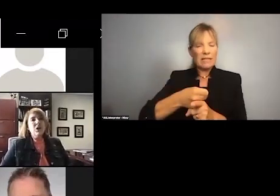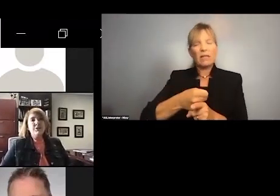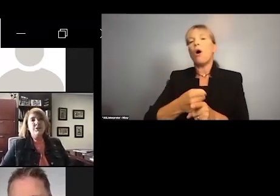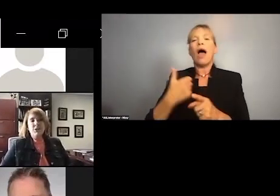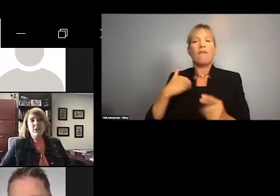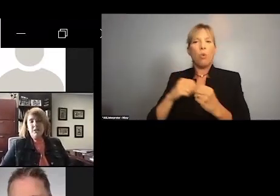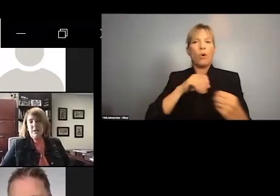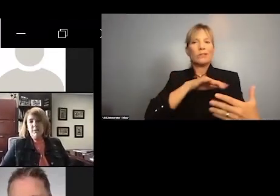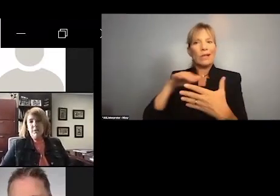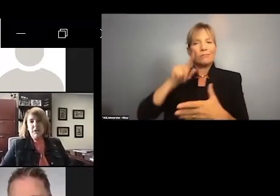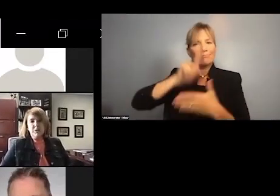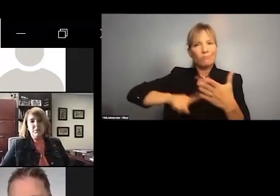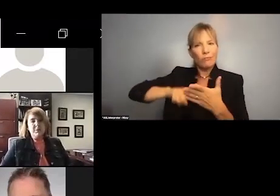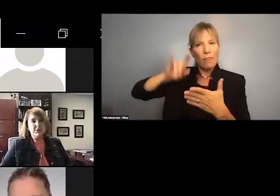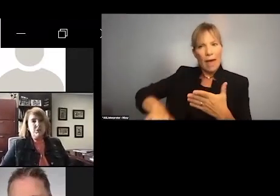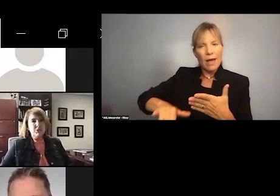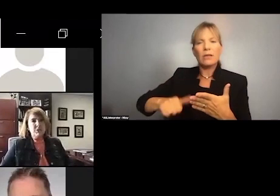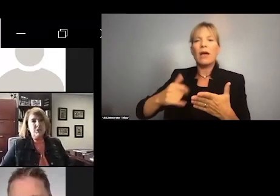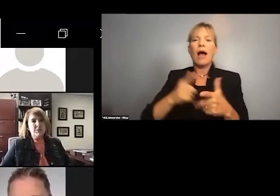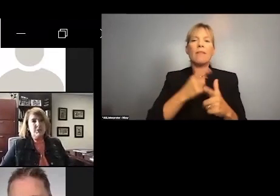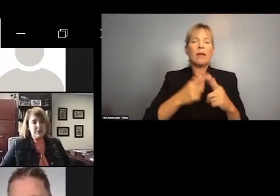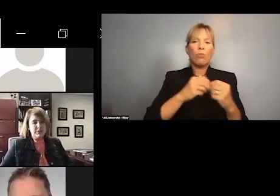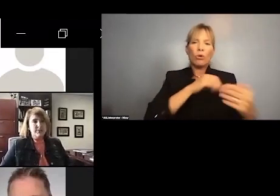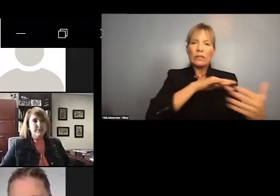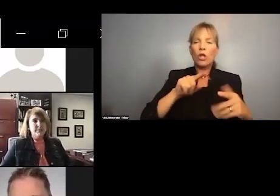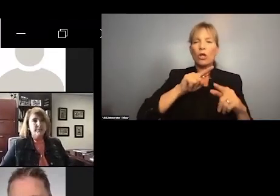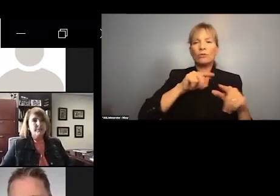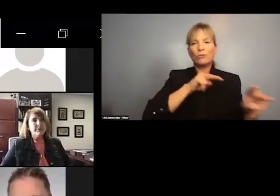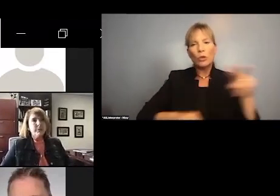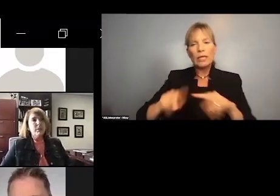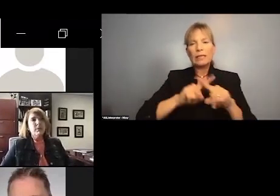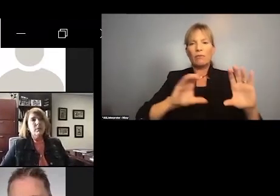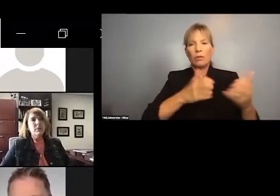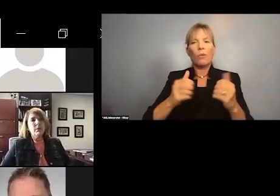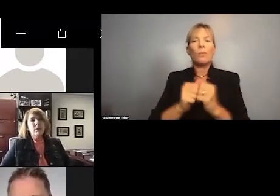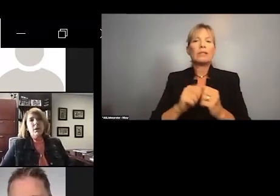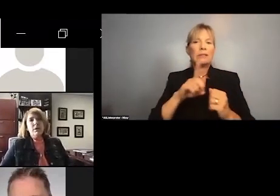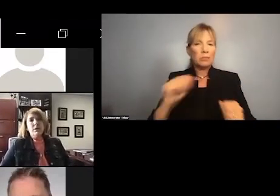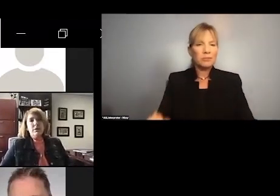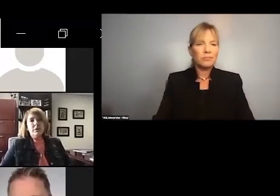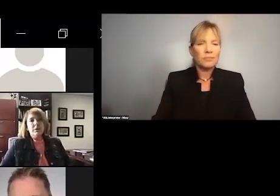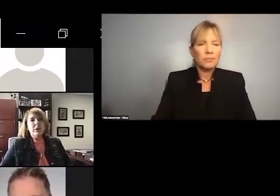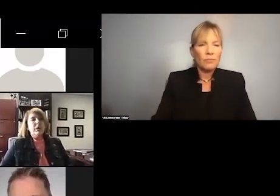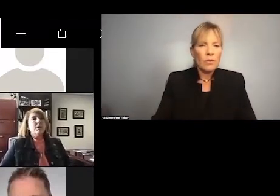that, and there are a few studies looking at different populations with disabilities.